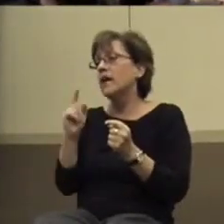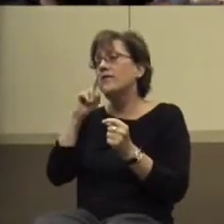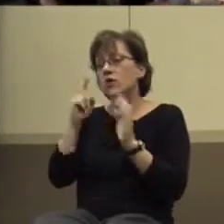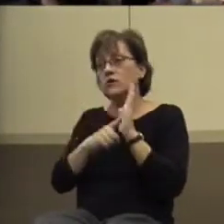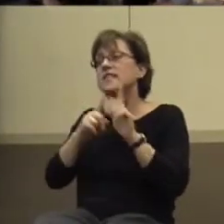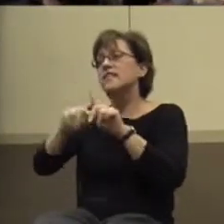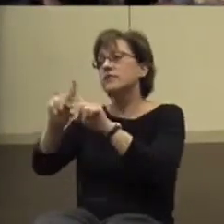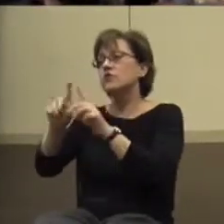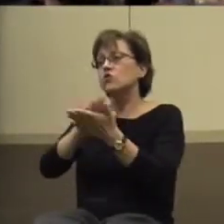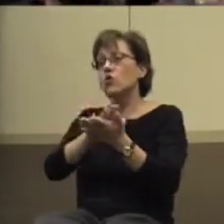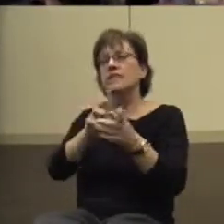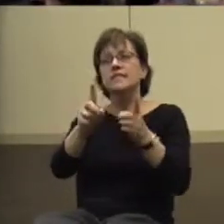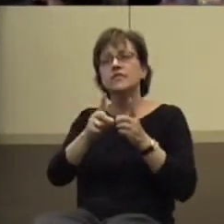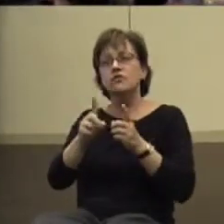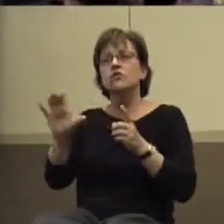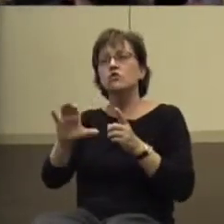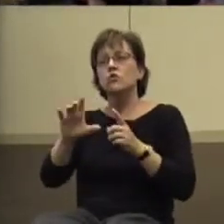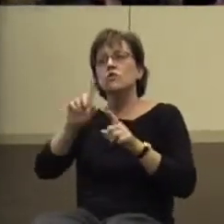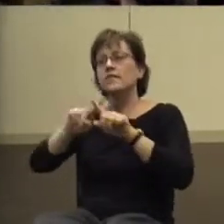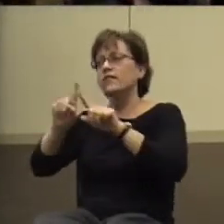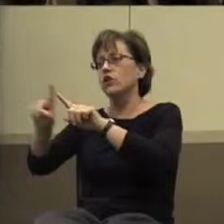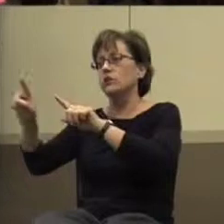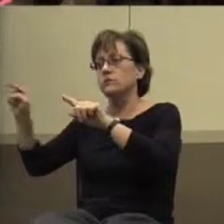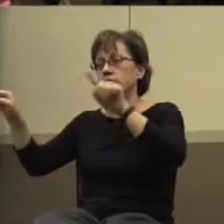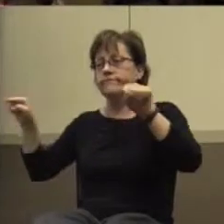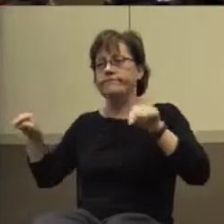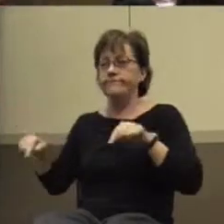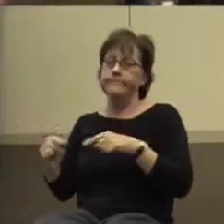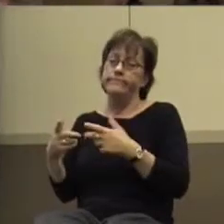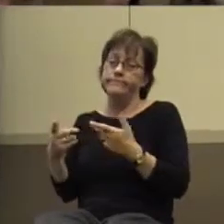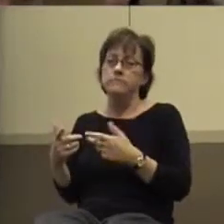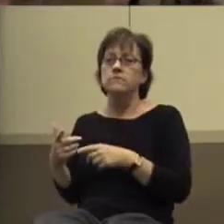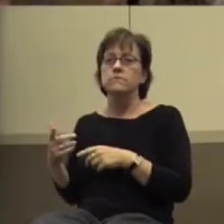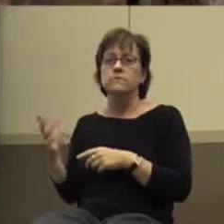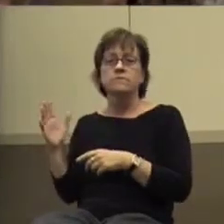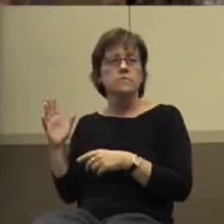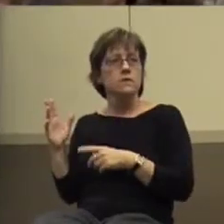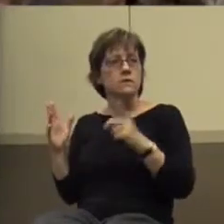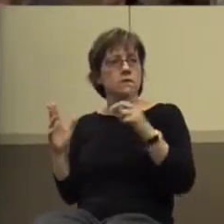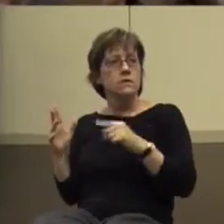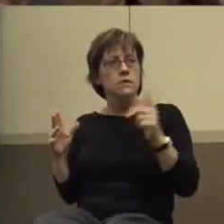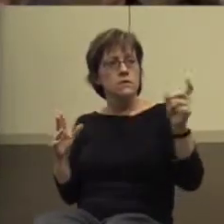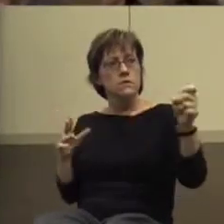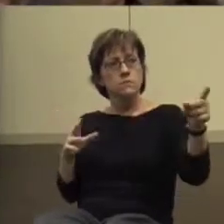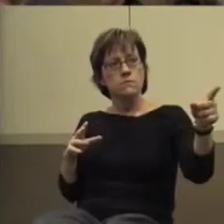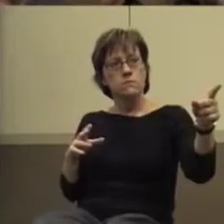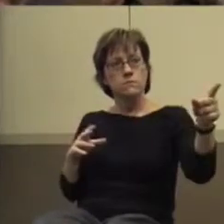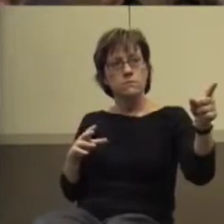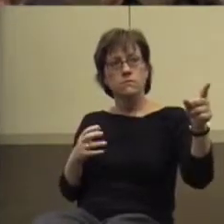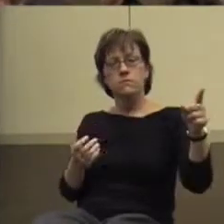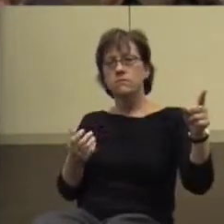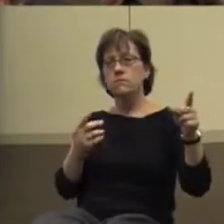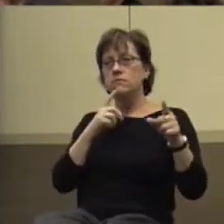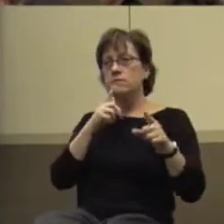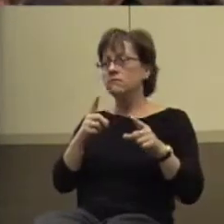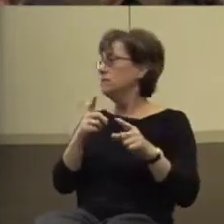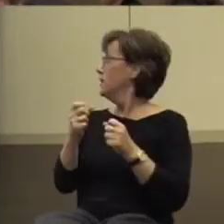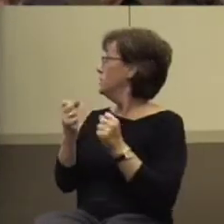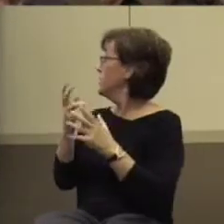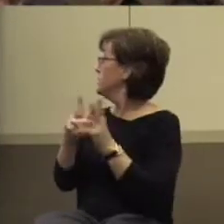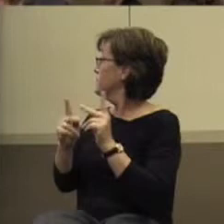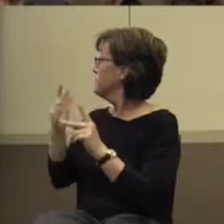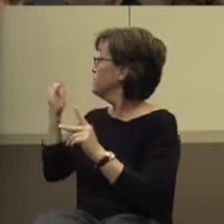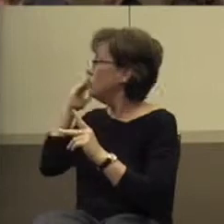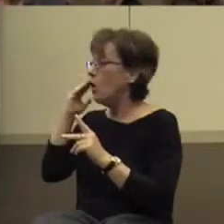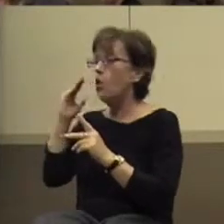Yeah, question over here. I bet a lot of people know what the mass is, they just don't know that they know it. That's the thing that says if they're doing it for attention or if